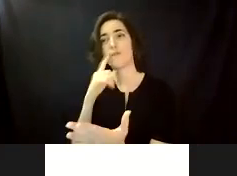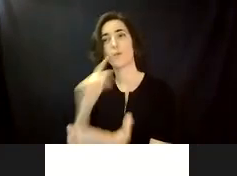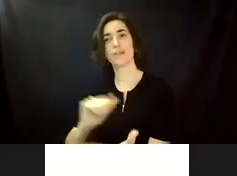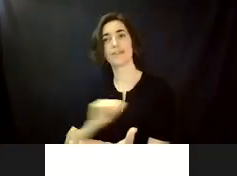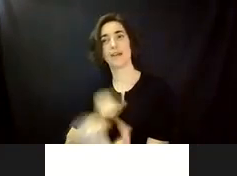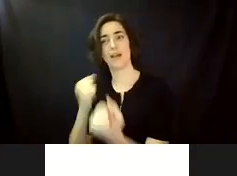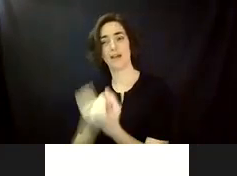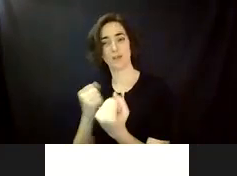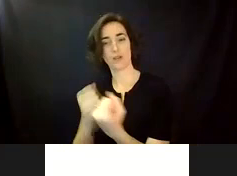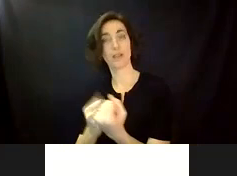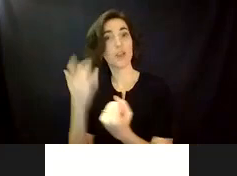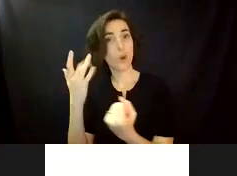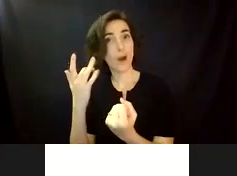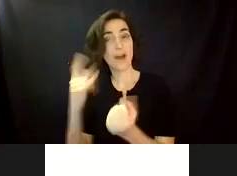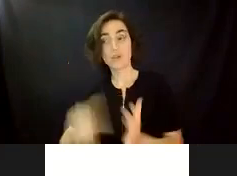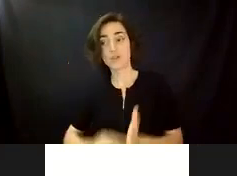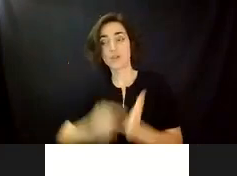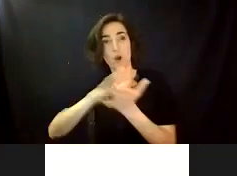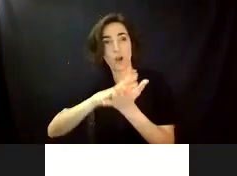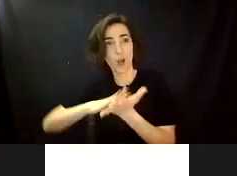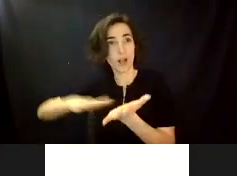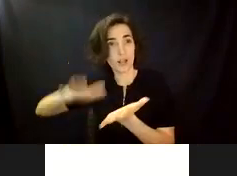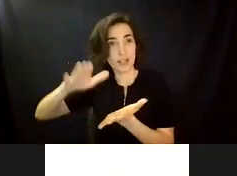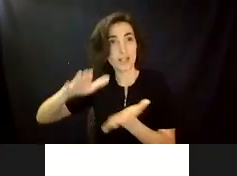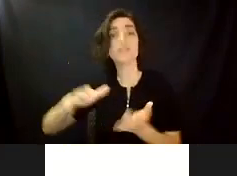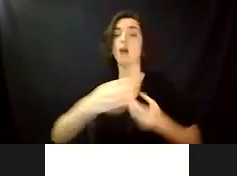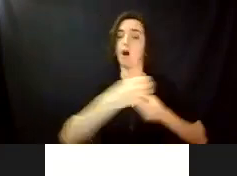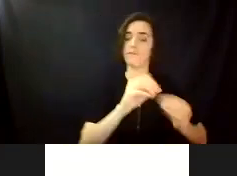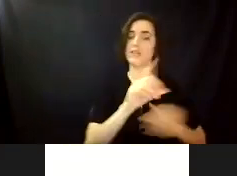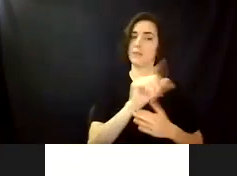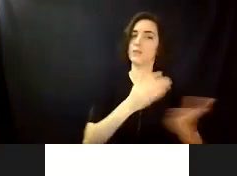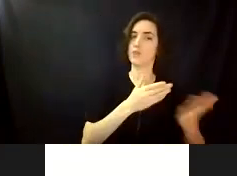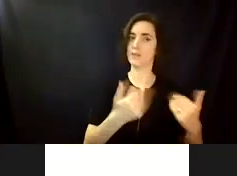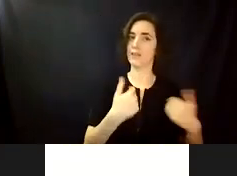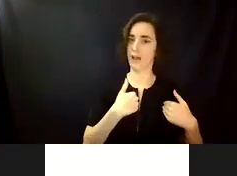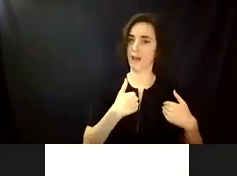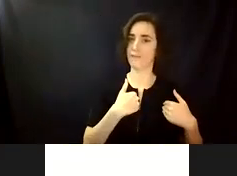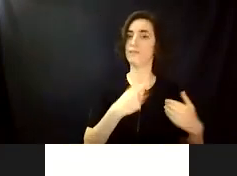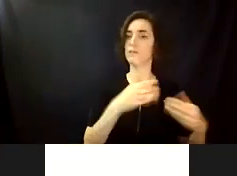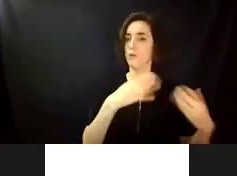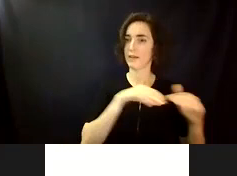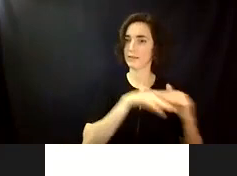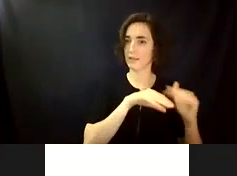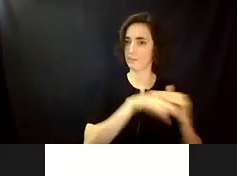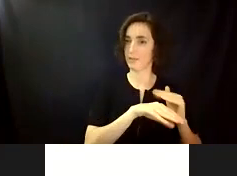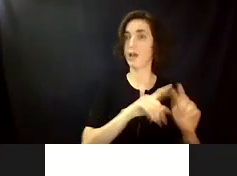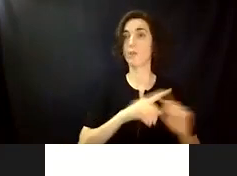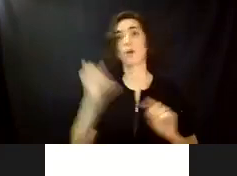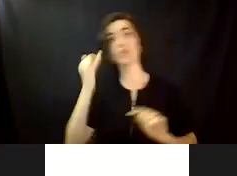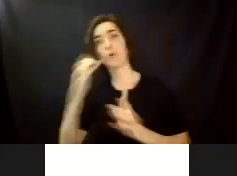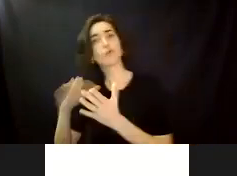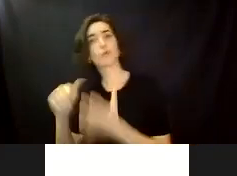once they start college, we have these, the Office of Disability Services, accessibility. If the students don't advocate